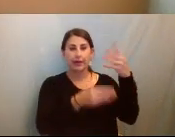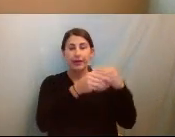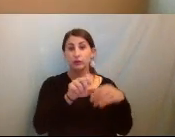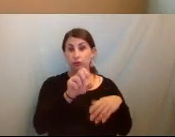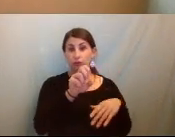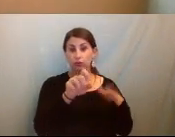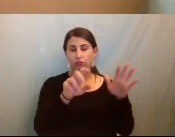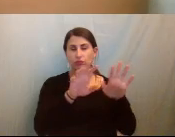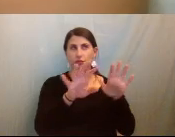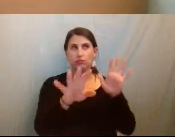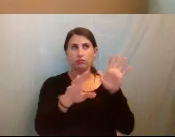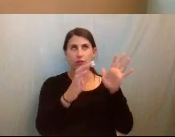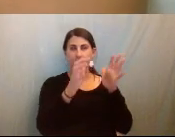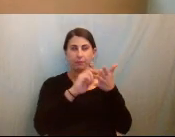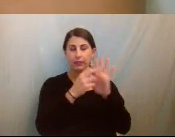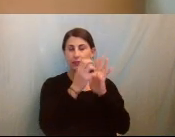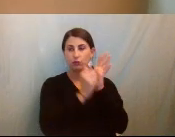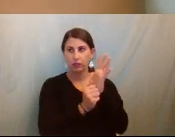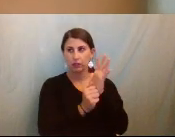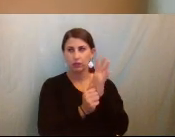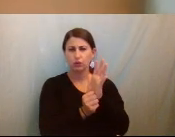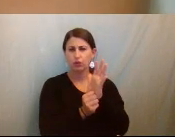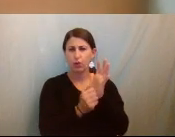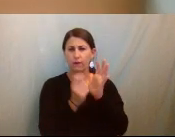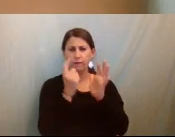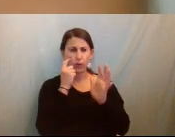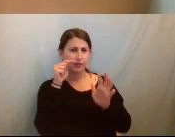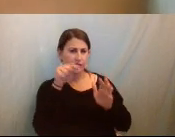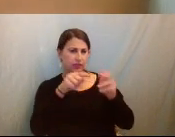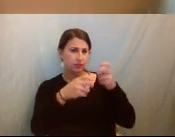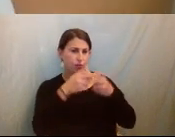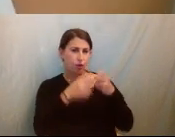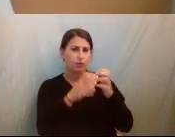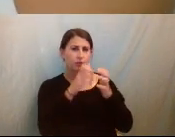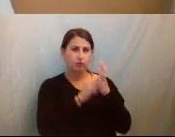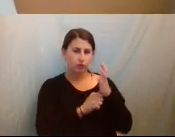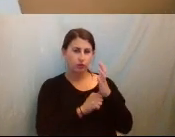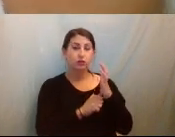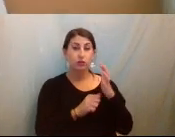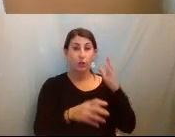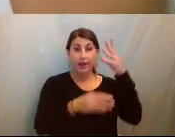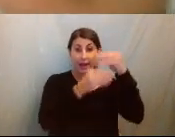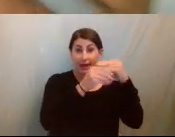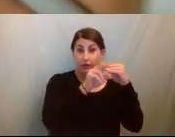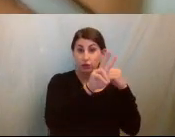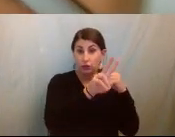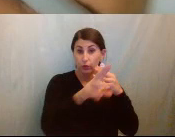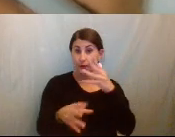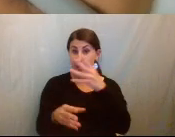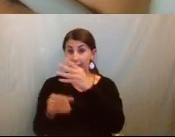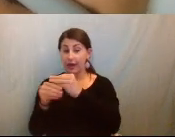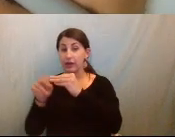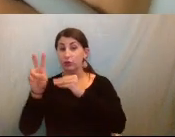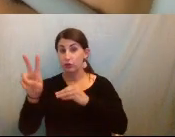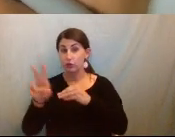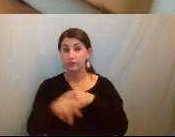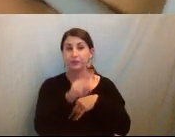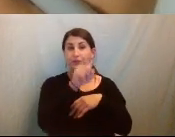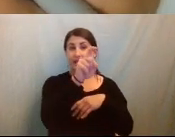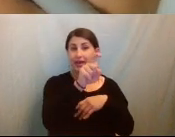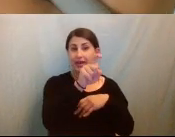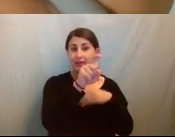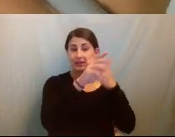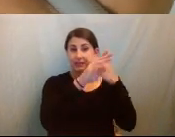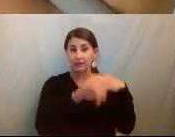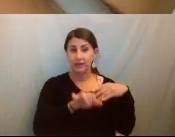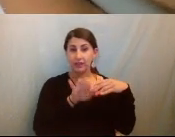being added or subtracted. In this case, it's being subtracted, so I'm going to add 2 to both sides. So x